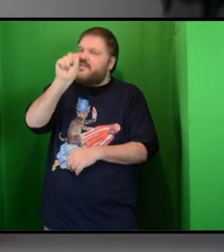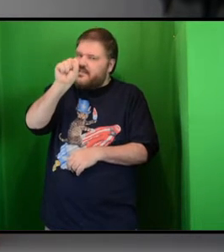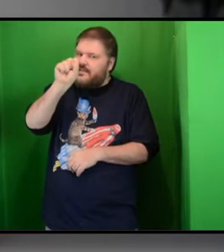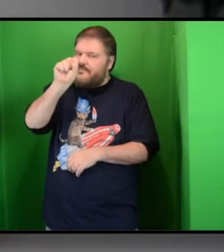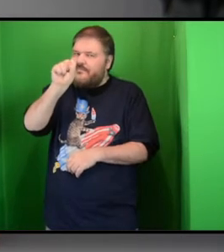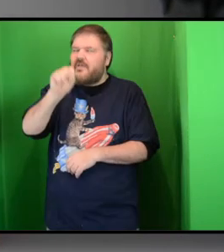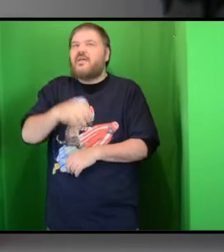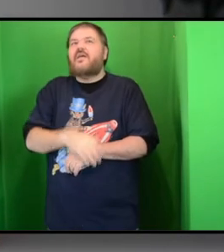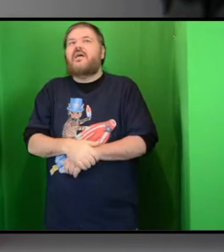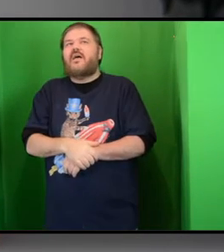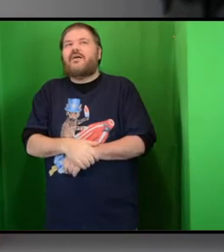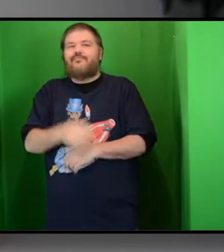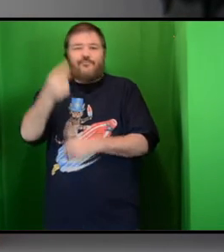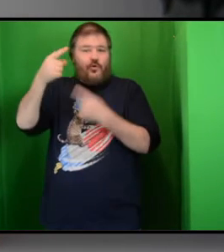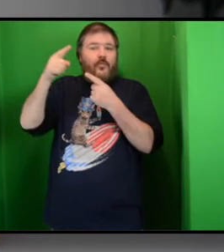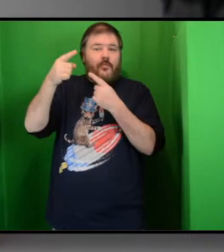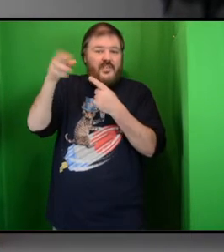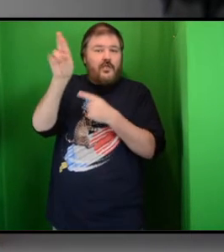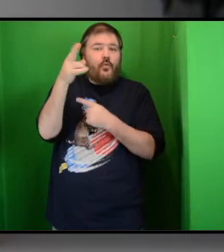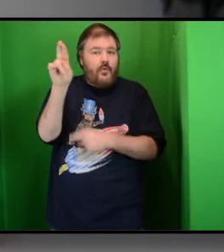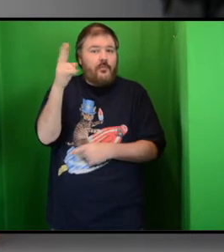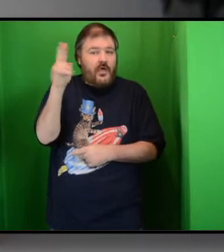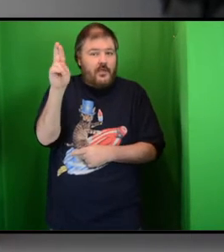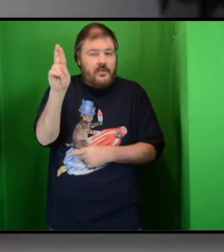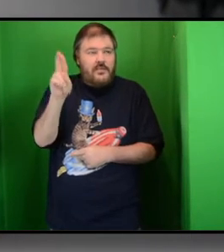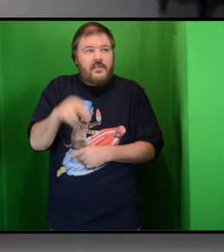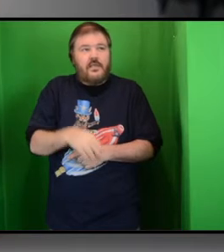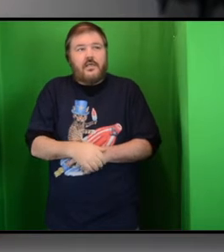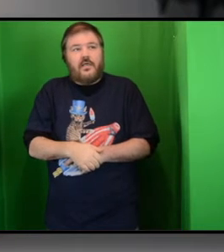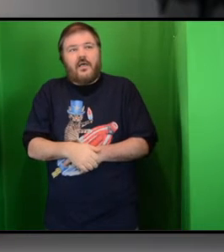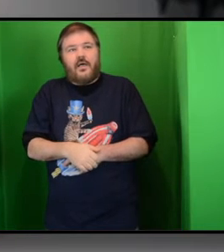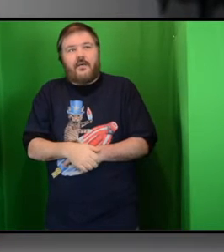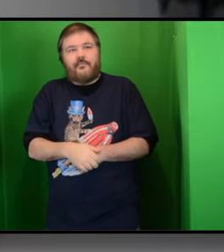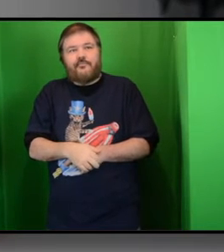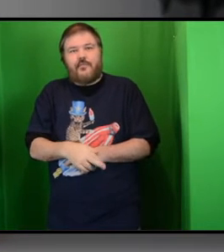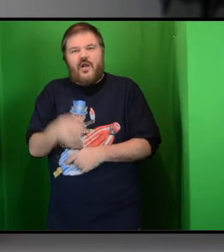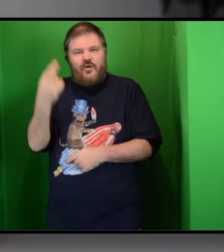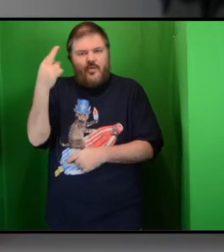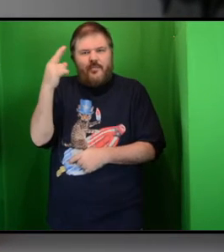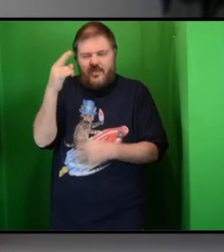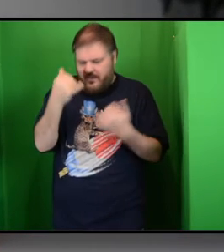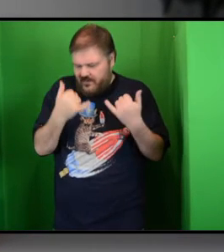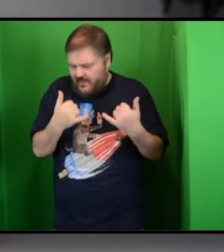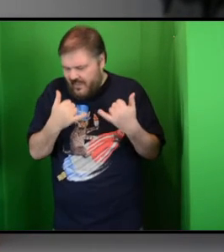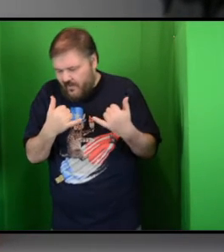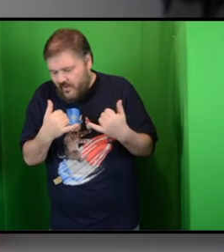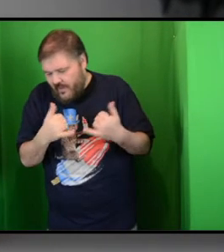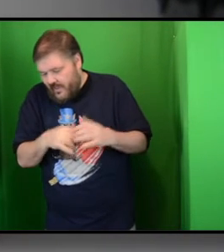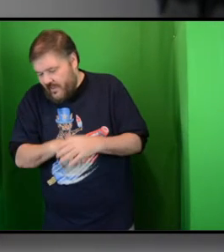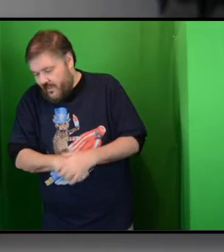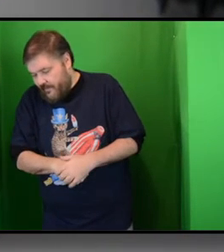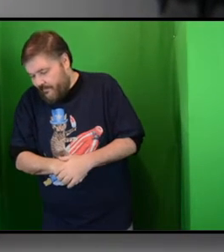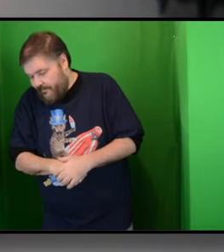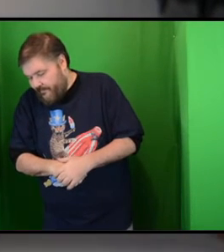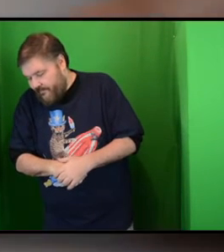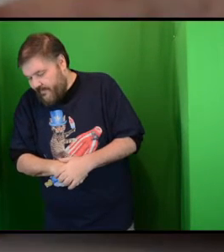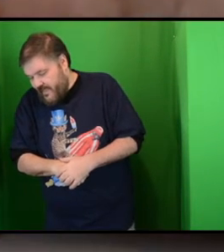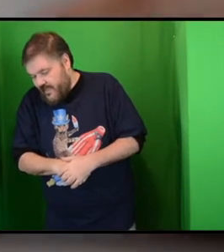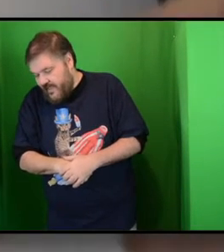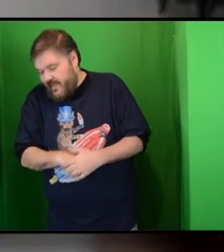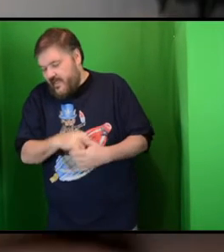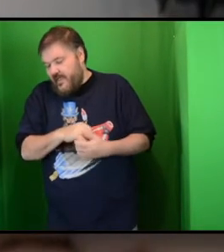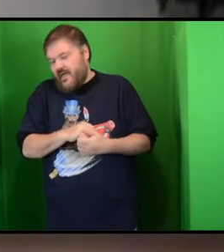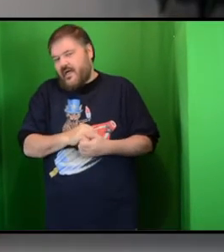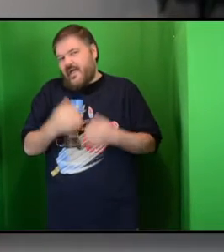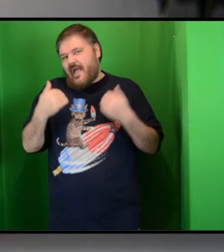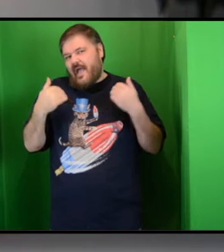crew, where they were sent to Planet Beast to fight the Decepticons.